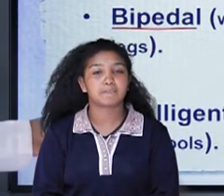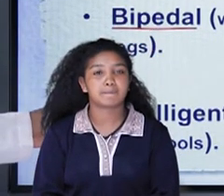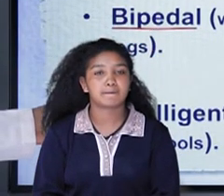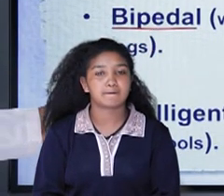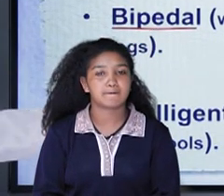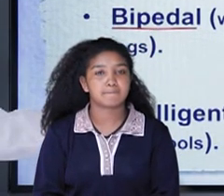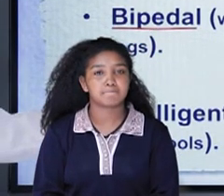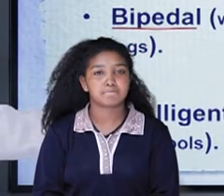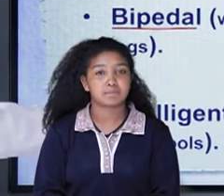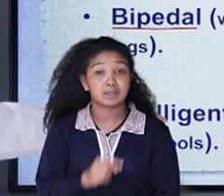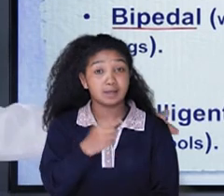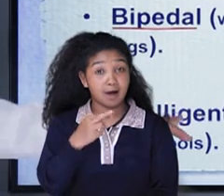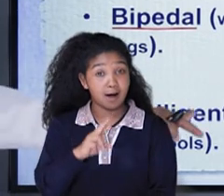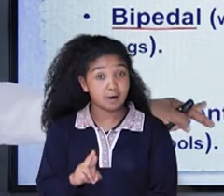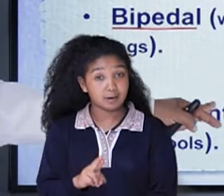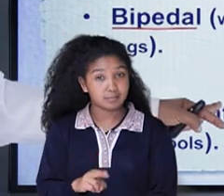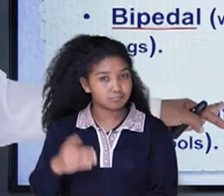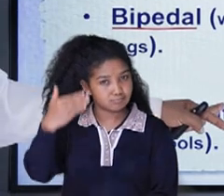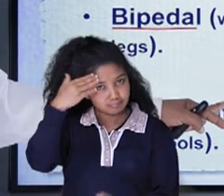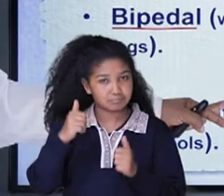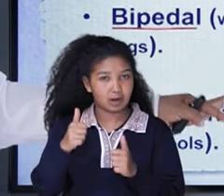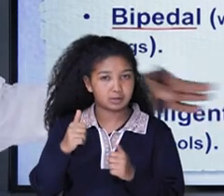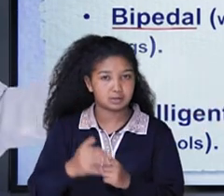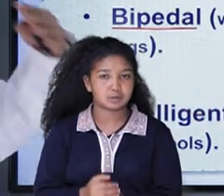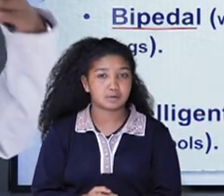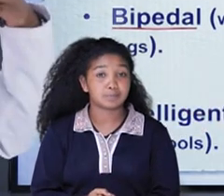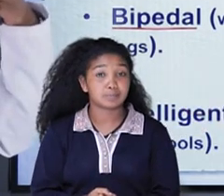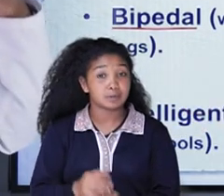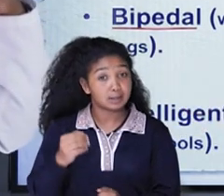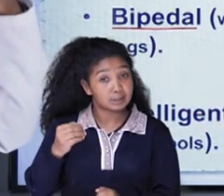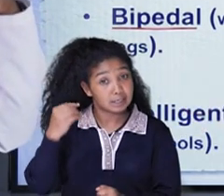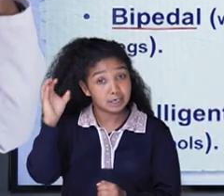And they are intelligent. Their degree of